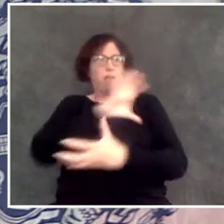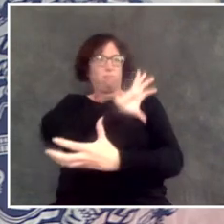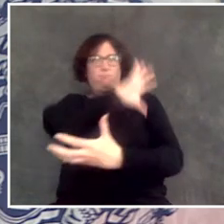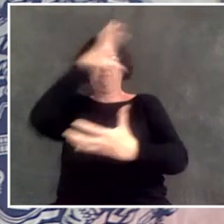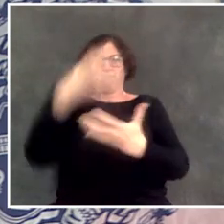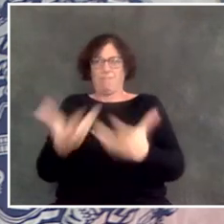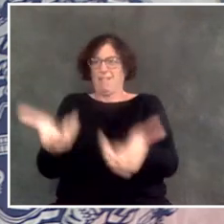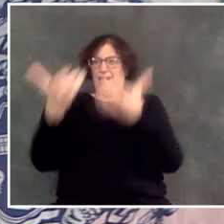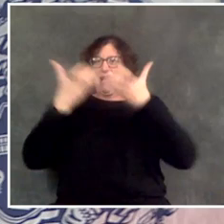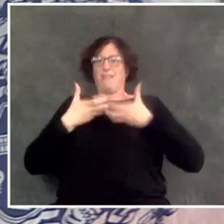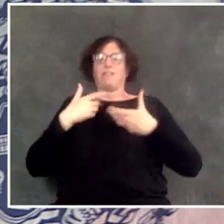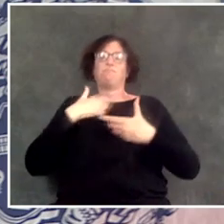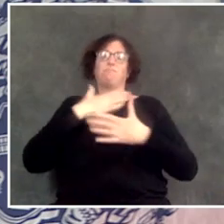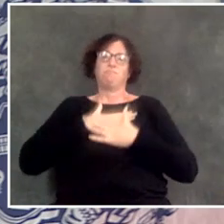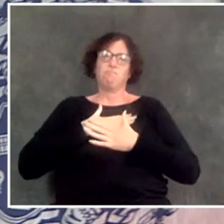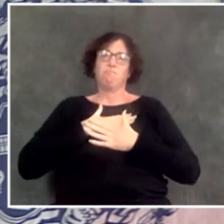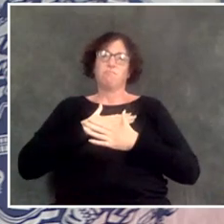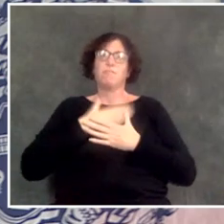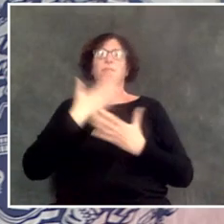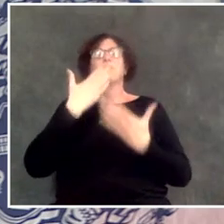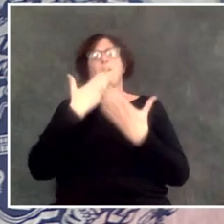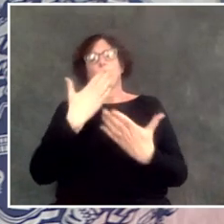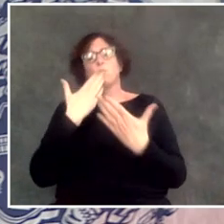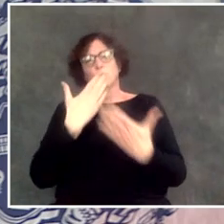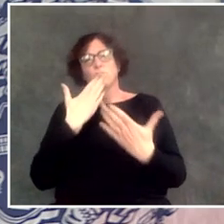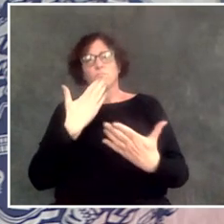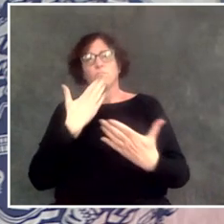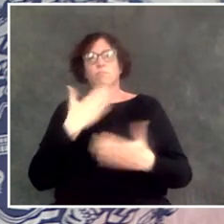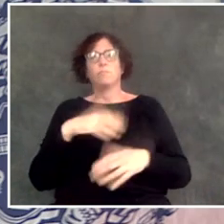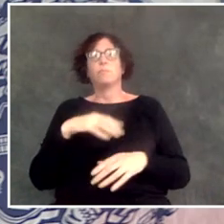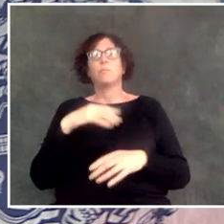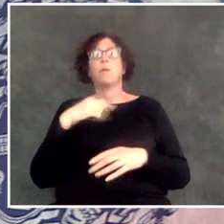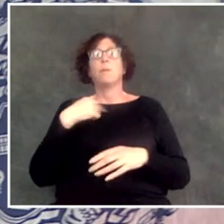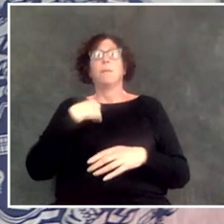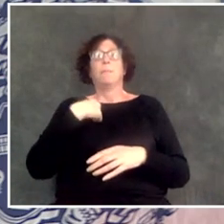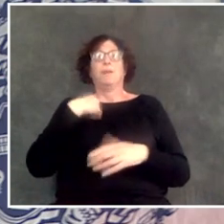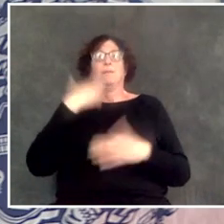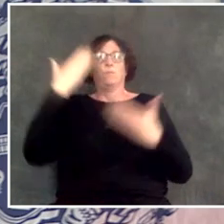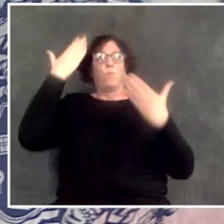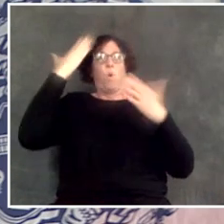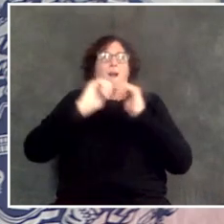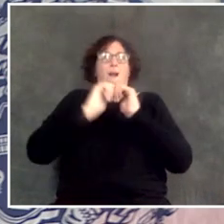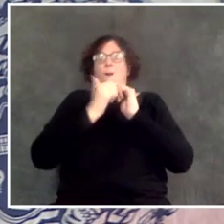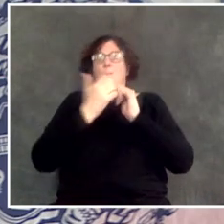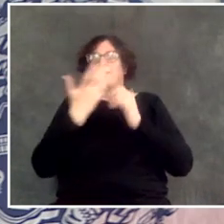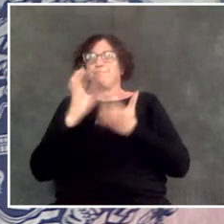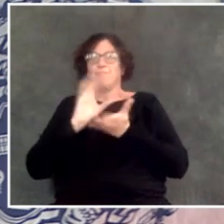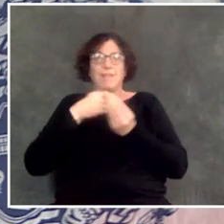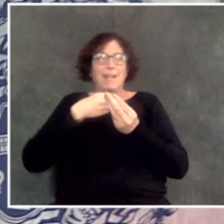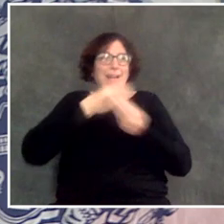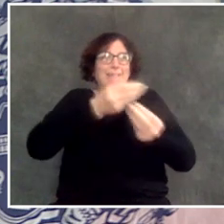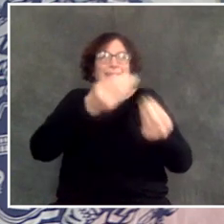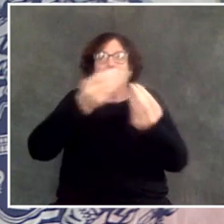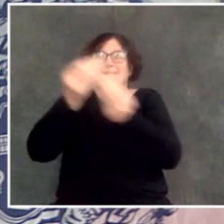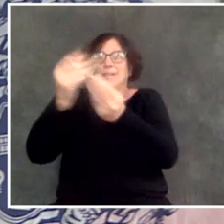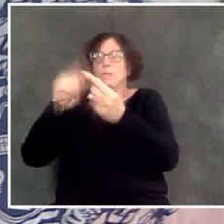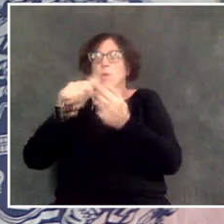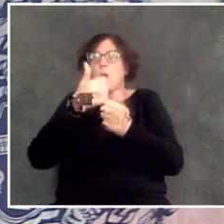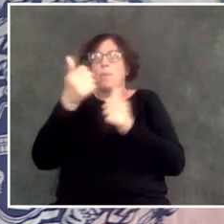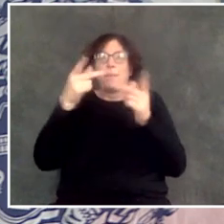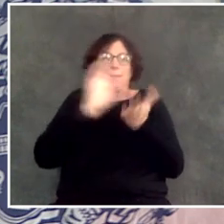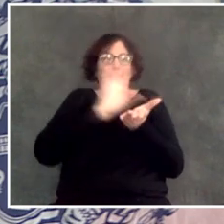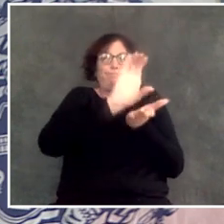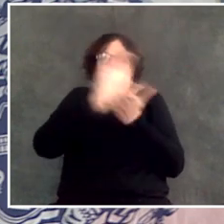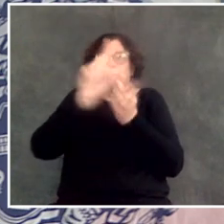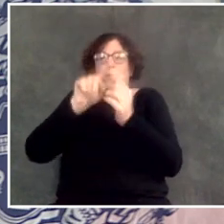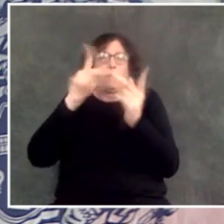will be specifically utilized, we'll get back to you. But no, I'm anyone who wants to show up to one of our hospital sites